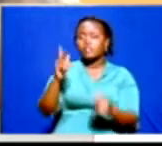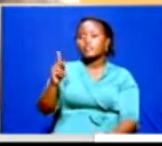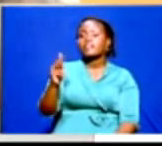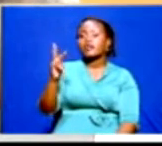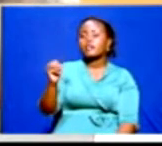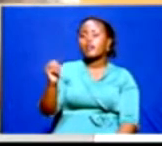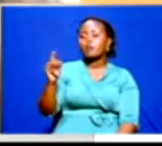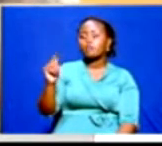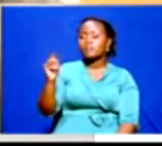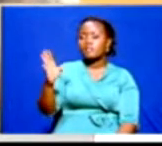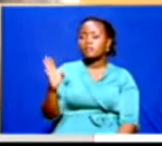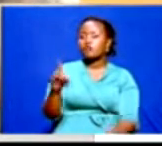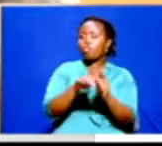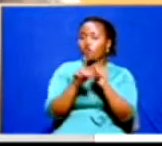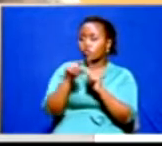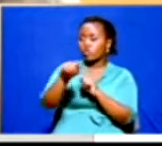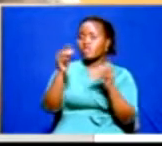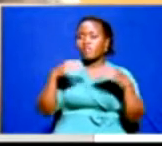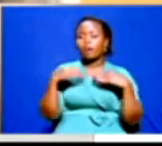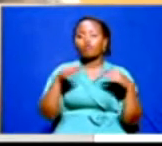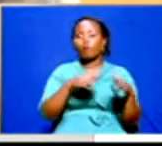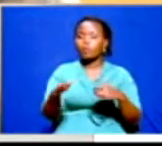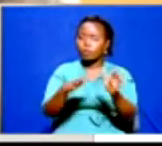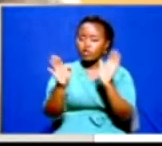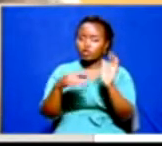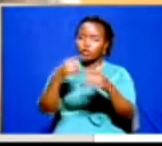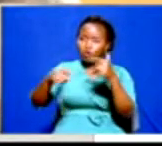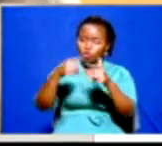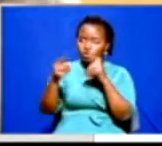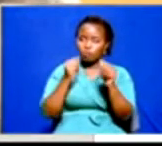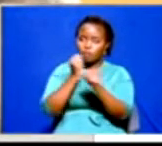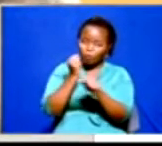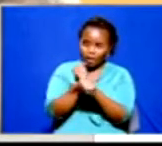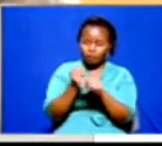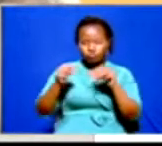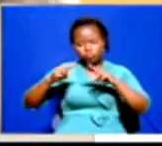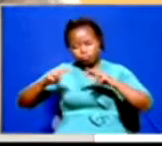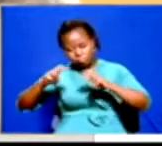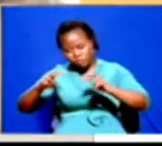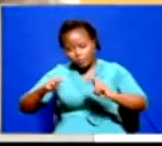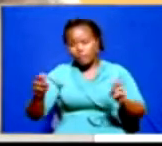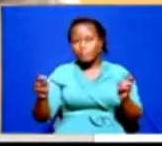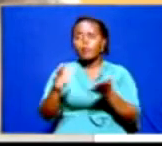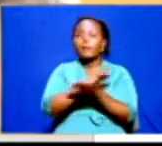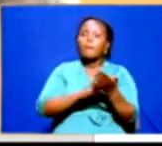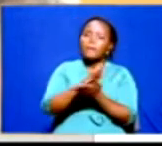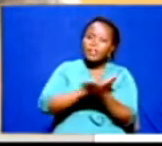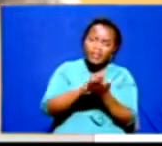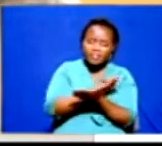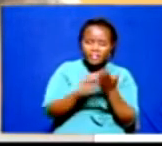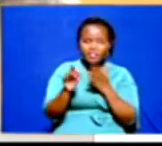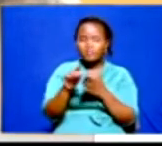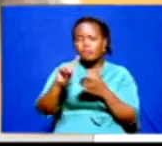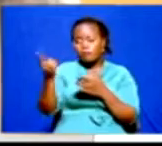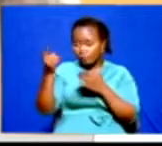that gives us an opportunity to carry out operational research. The basic sciences, we leave it for Cambry because